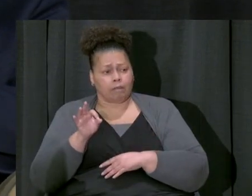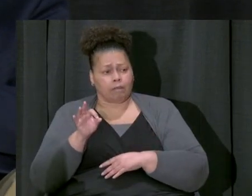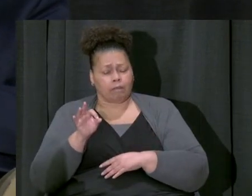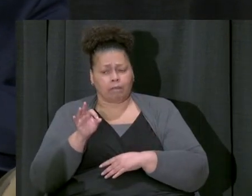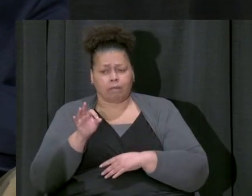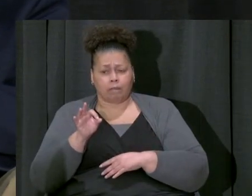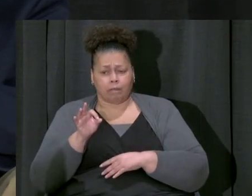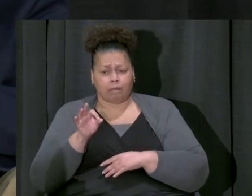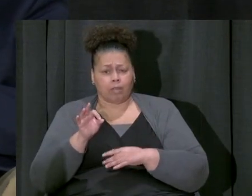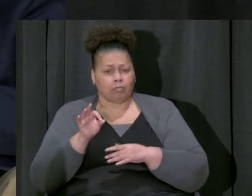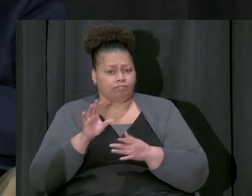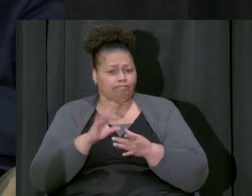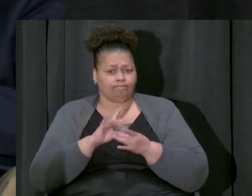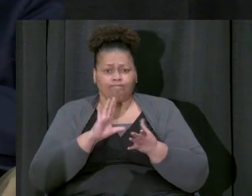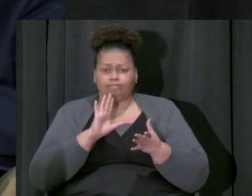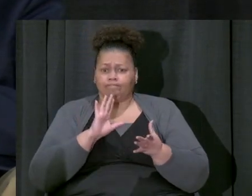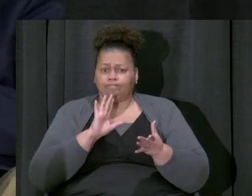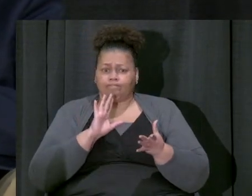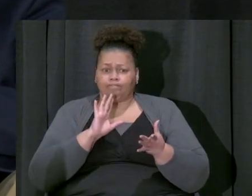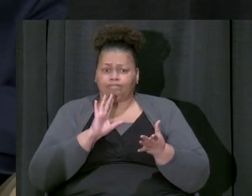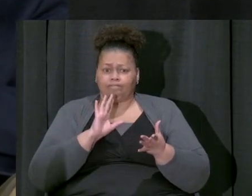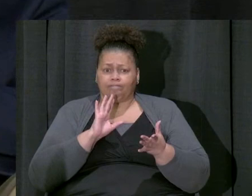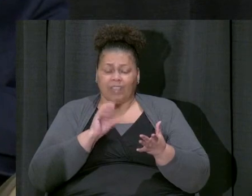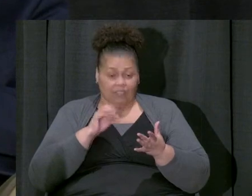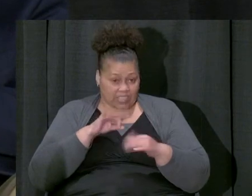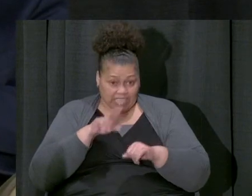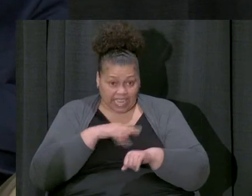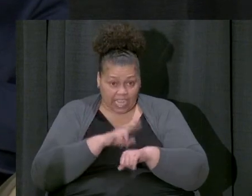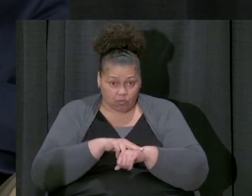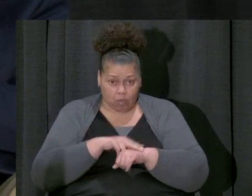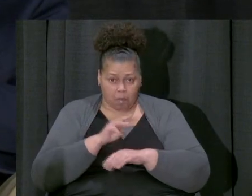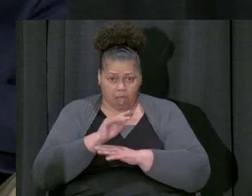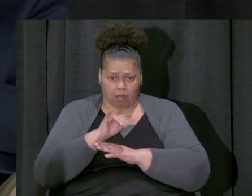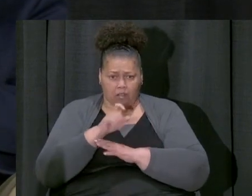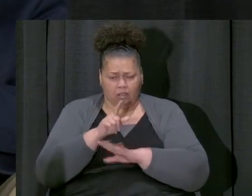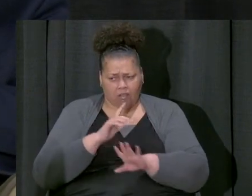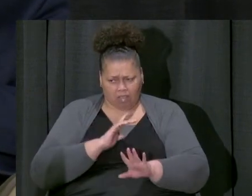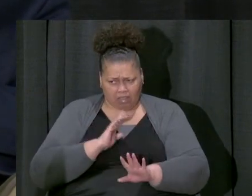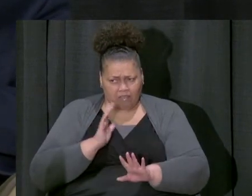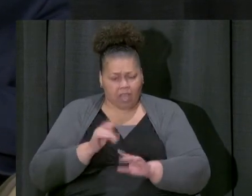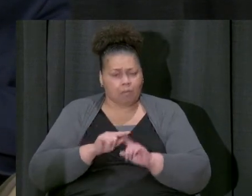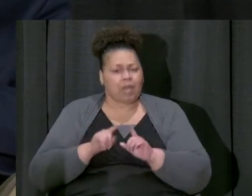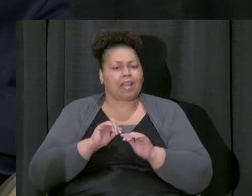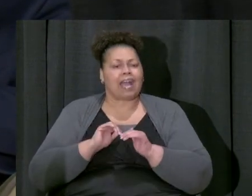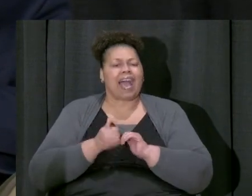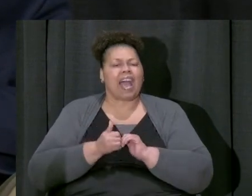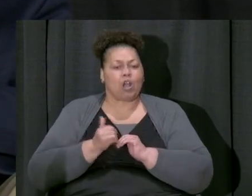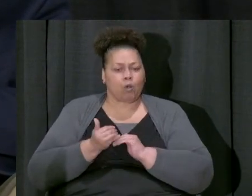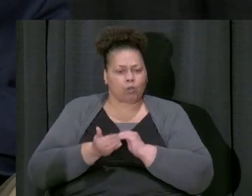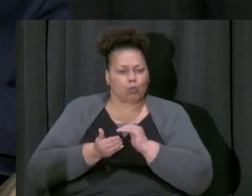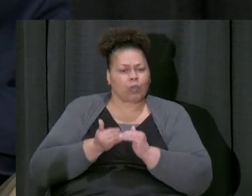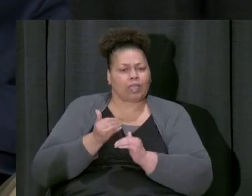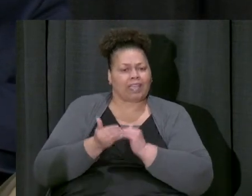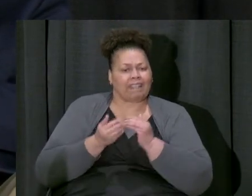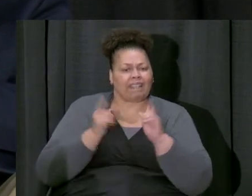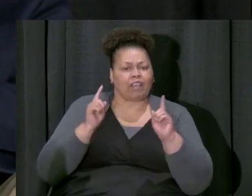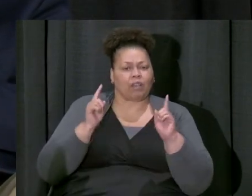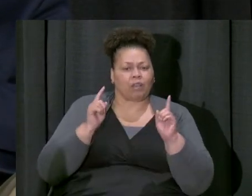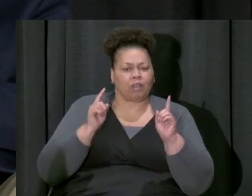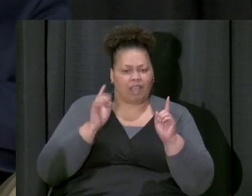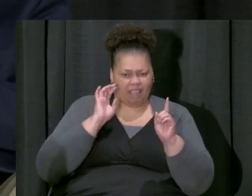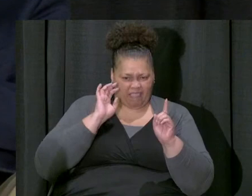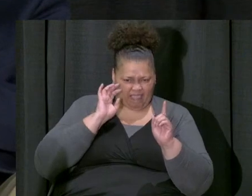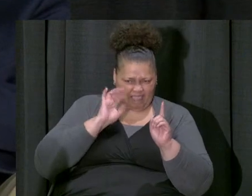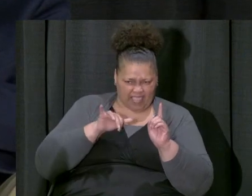there, if it was a more of a natural model, as you're talking about, but how do we get there? And so that's the kind of thing.